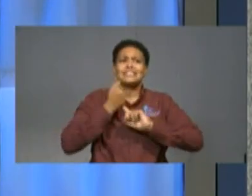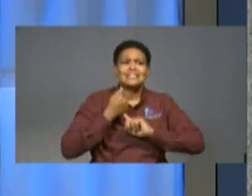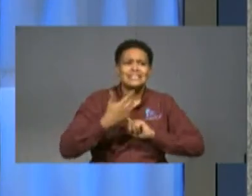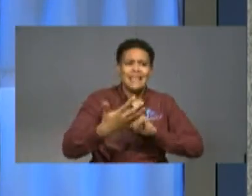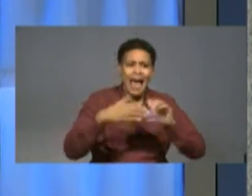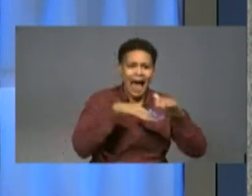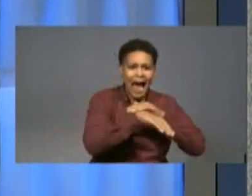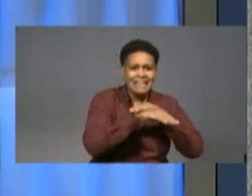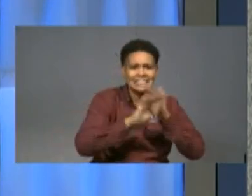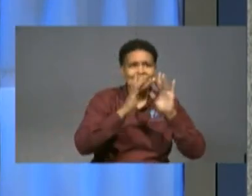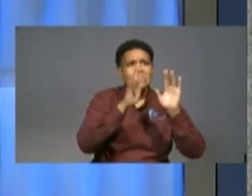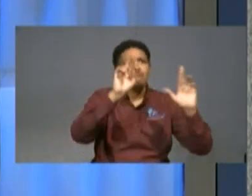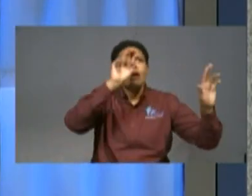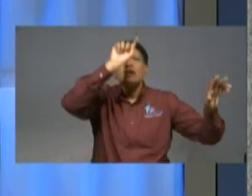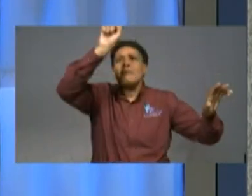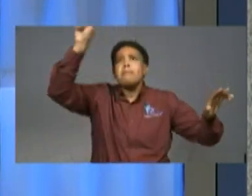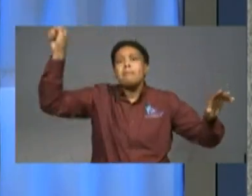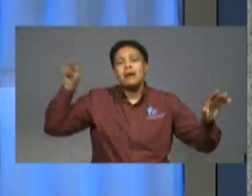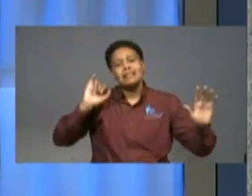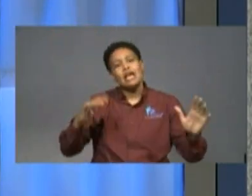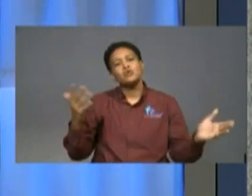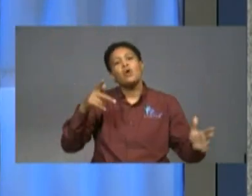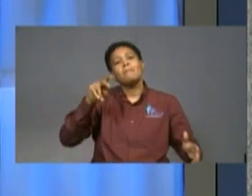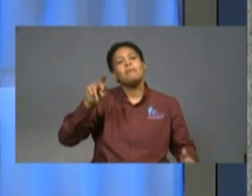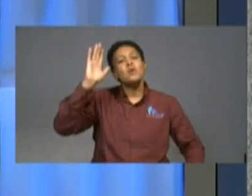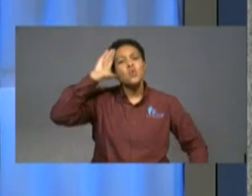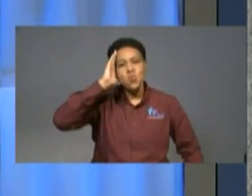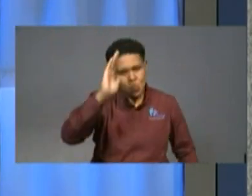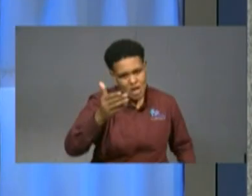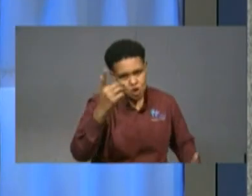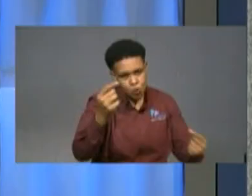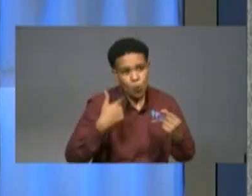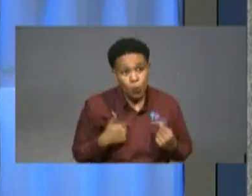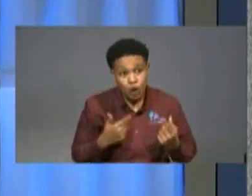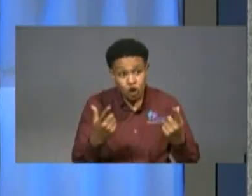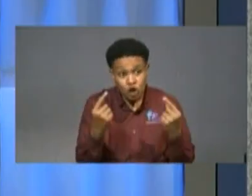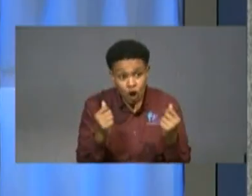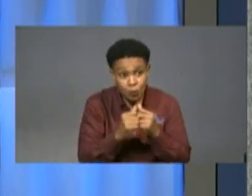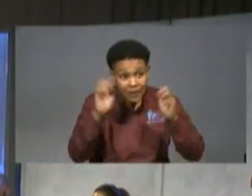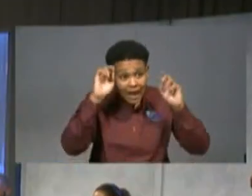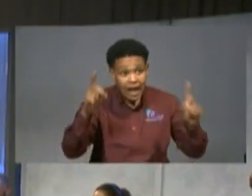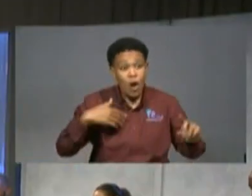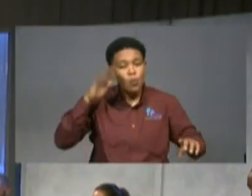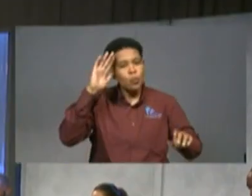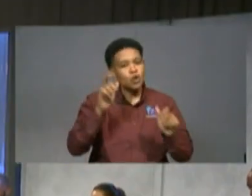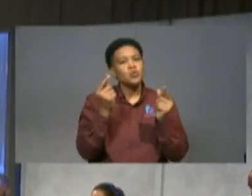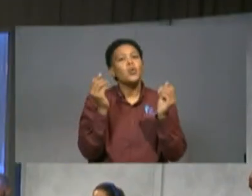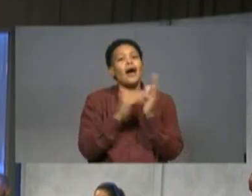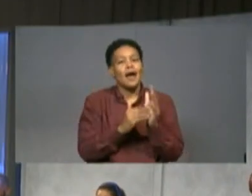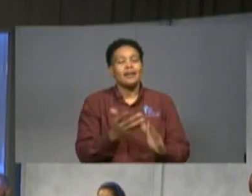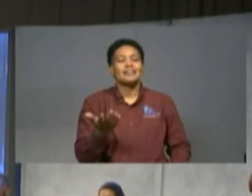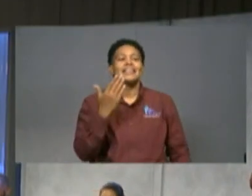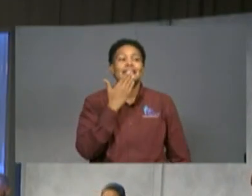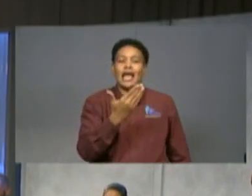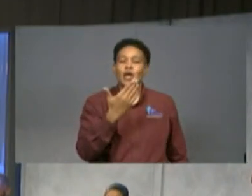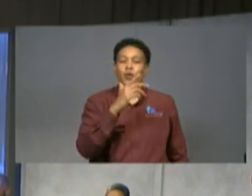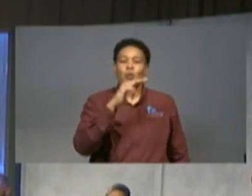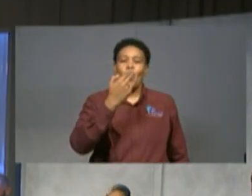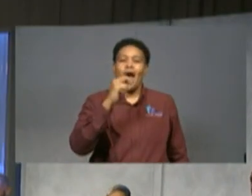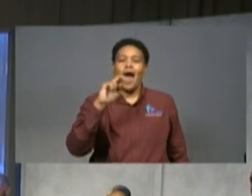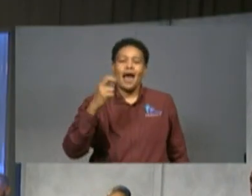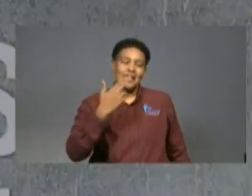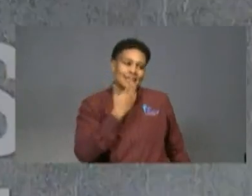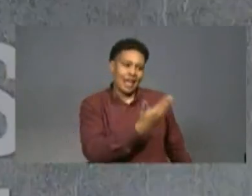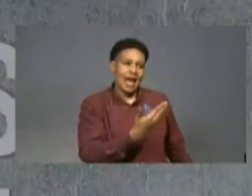and that's what the PMP is going to do. We've done it with education, and we're going to do it again. Thank you so much, Ms. Hannah.